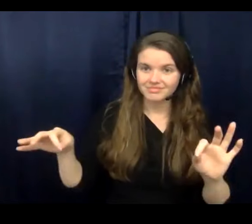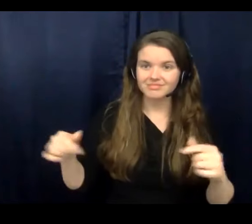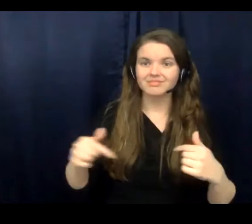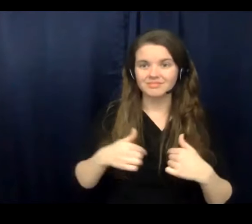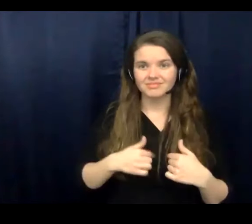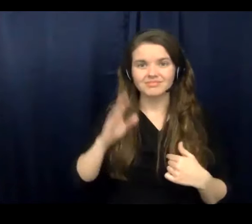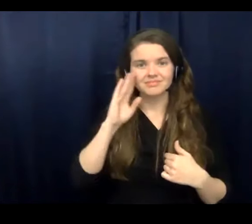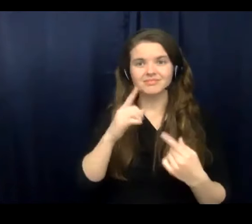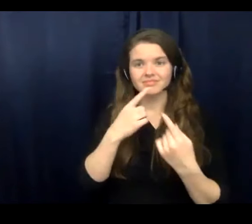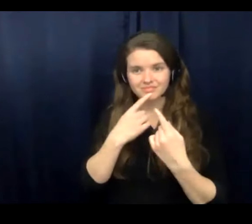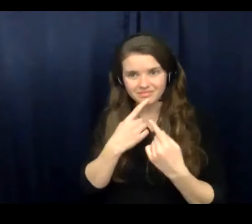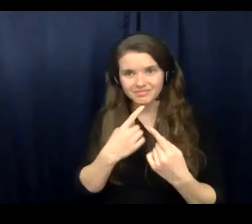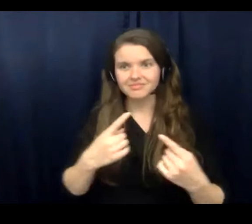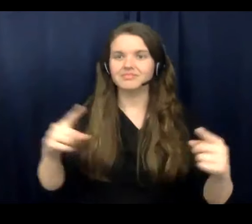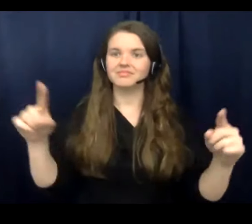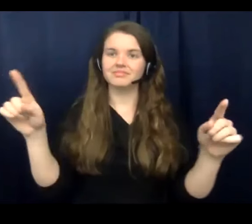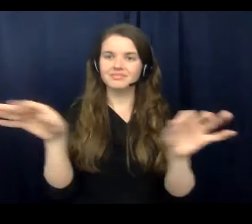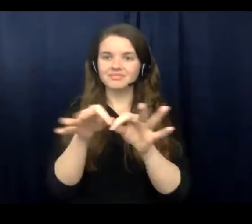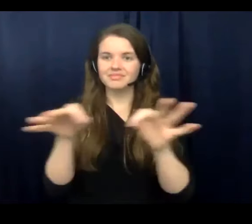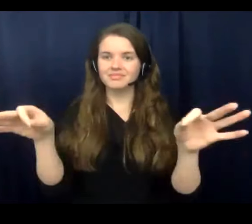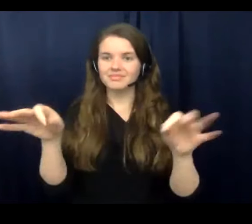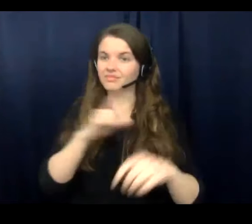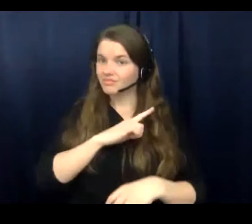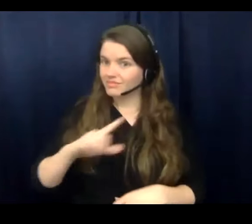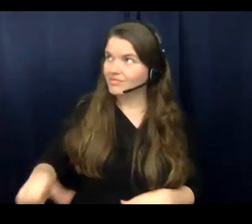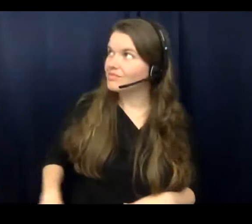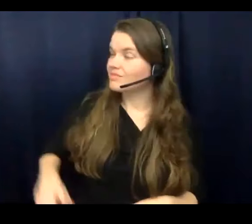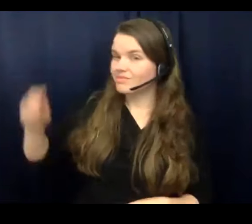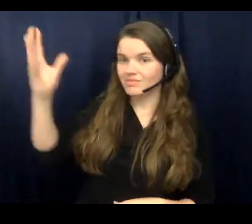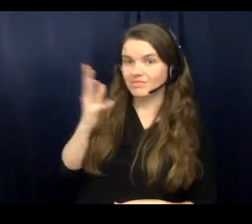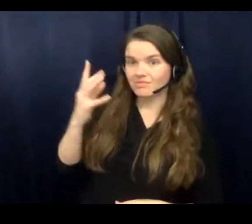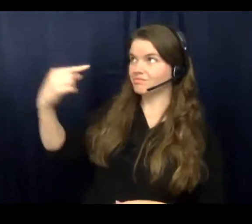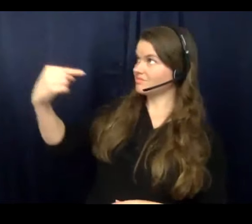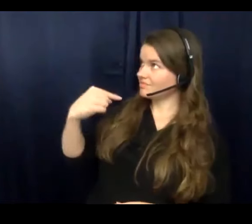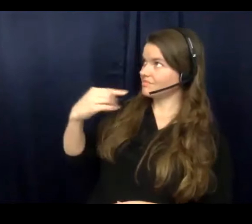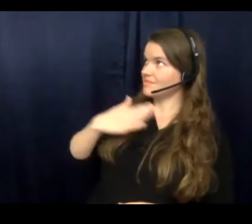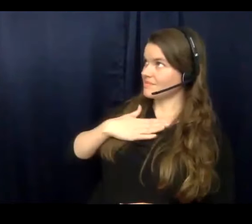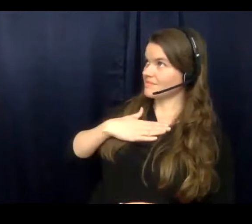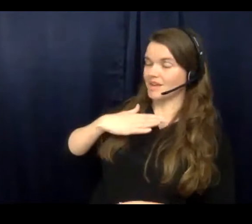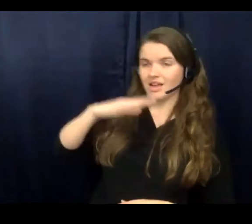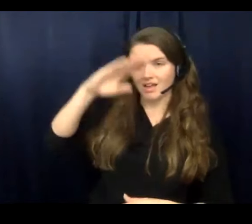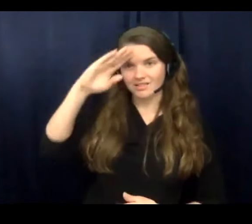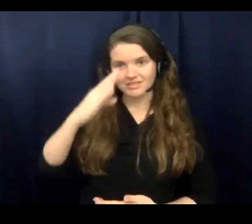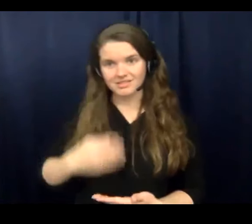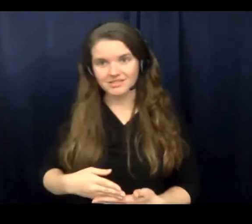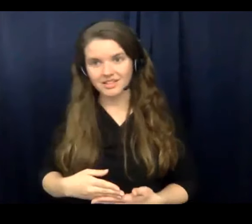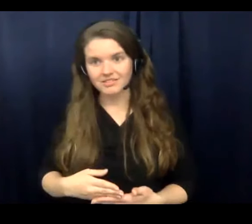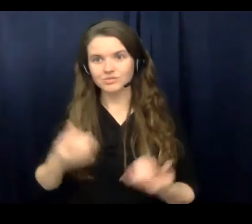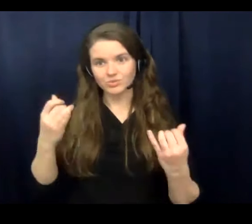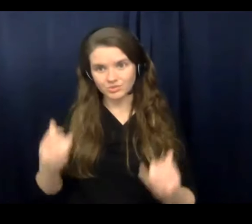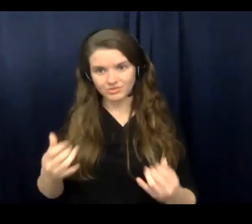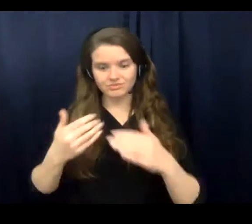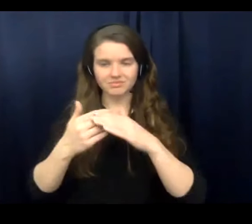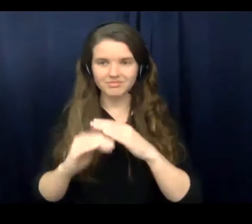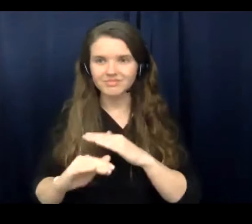decree, says the Son. The Lord has said to me, you are my Son. Today I have begotten you. Ask of me and I